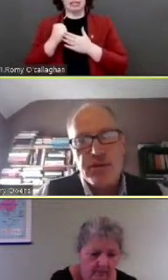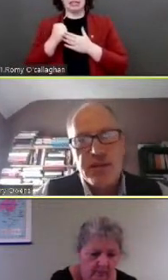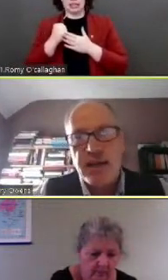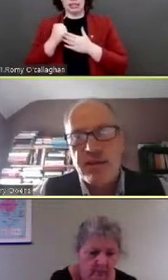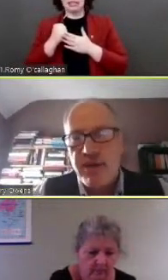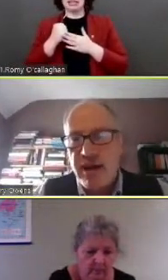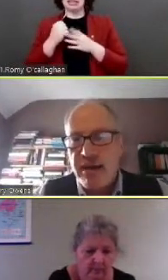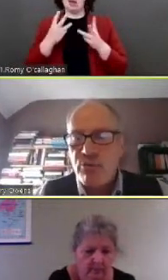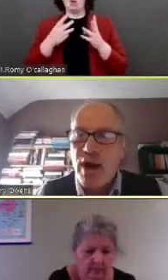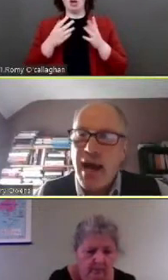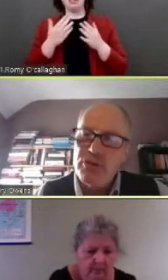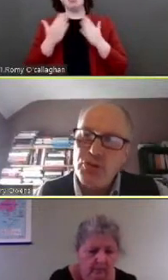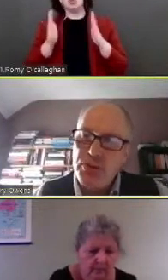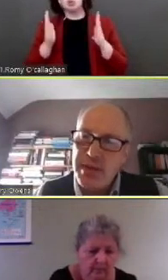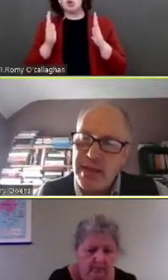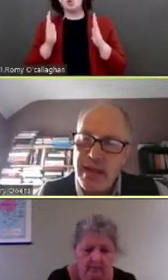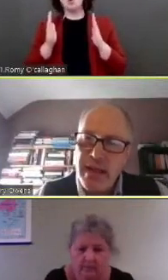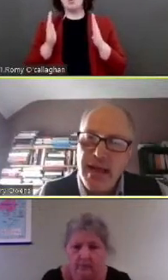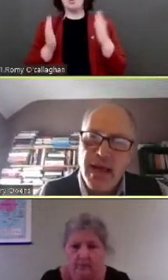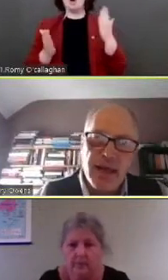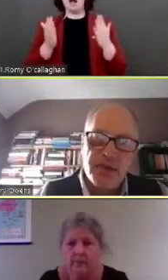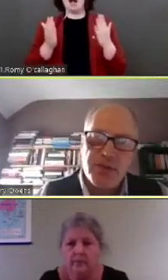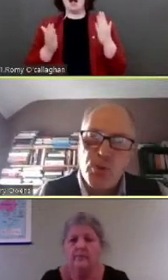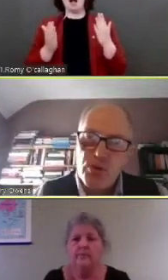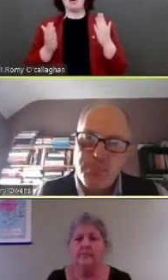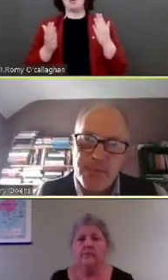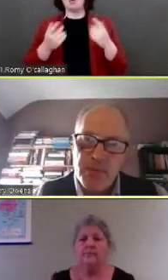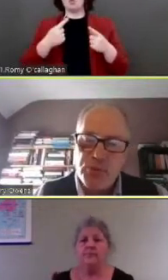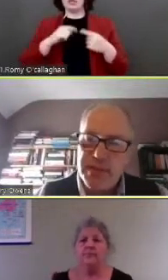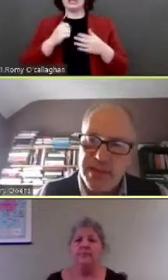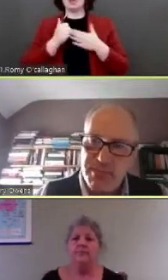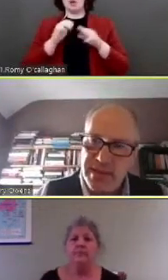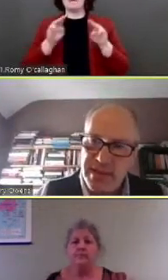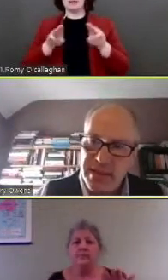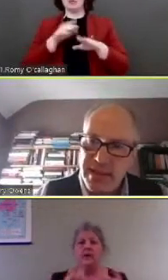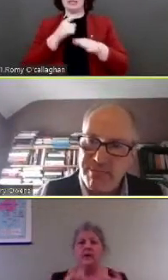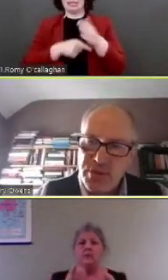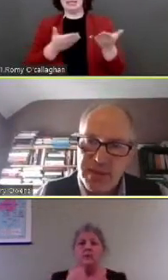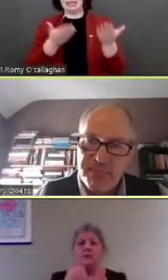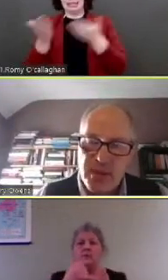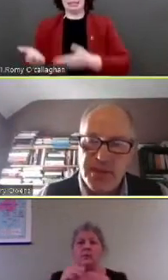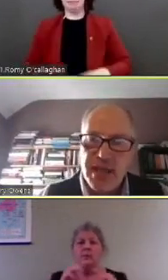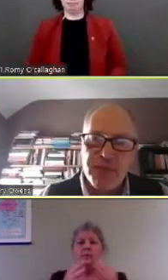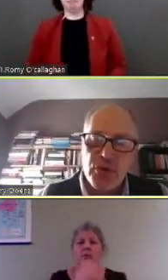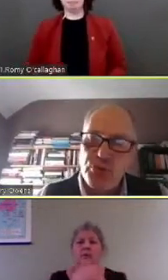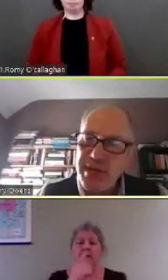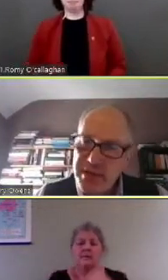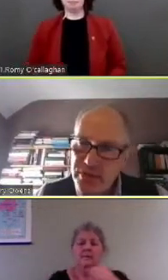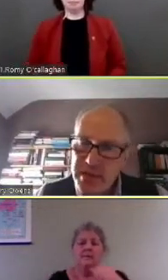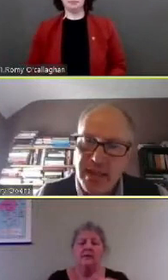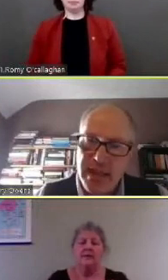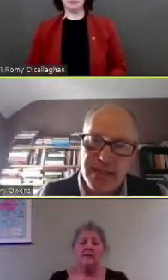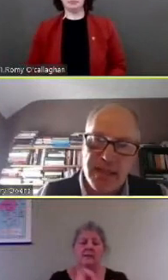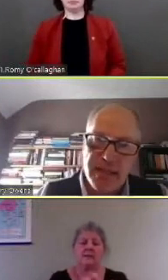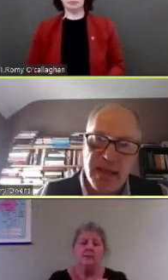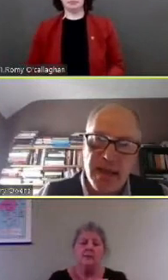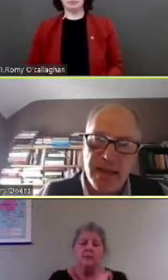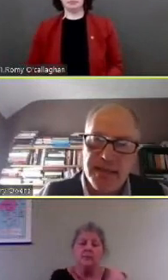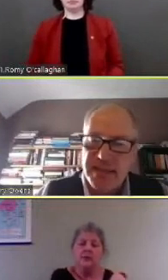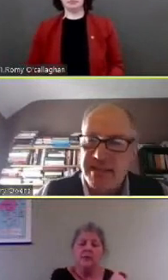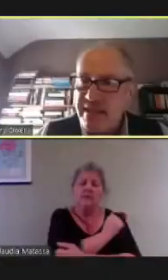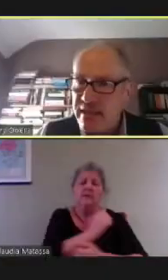And what I want to kind of, how do we support people with disabilities in prison? Because even though we don't